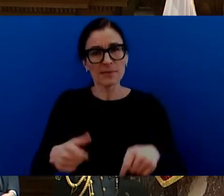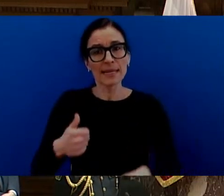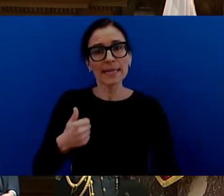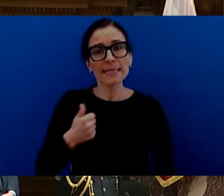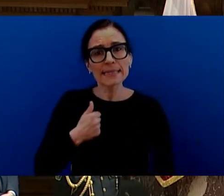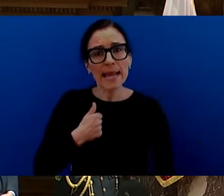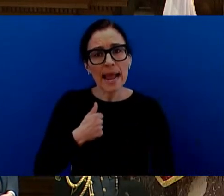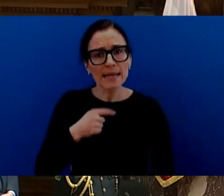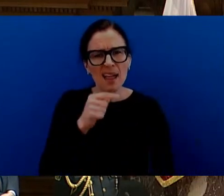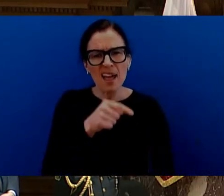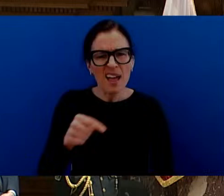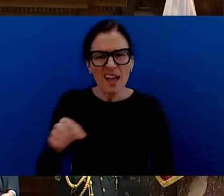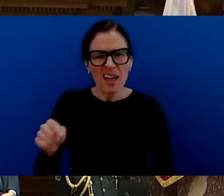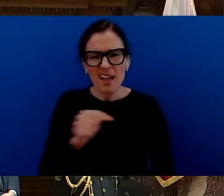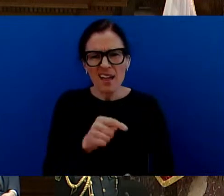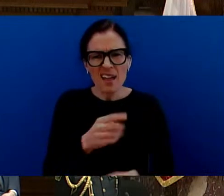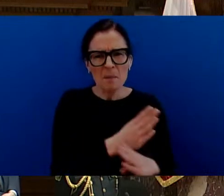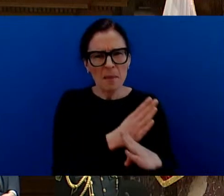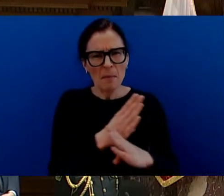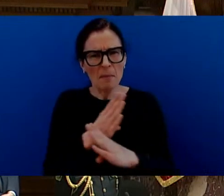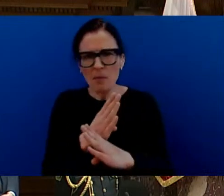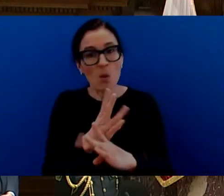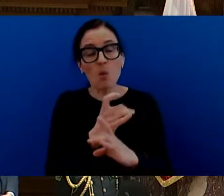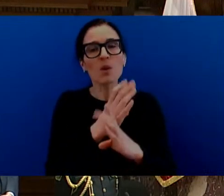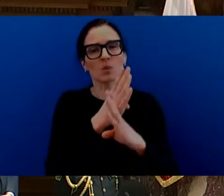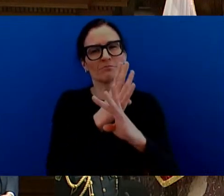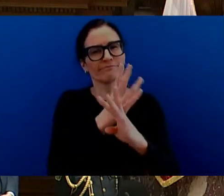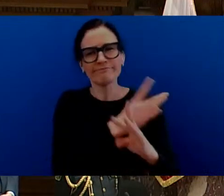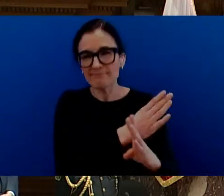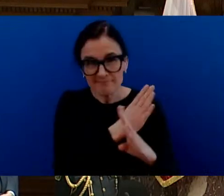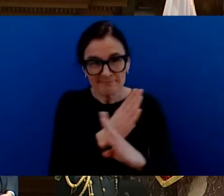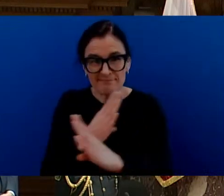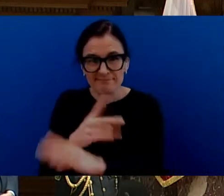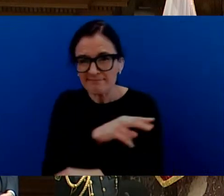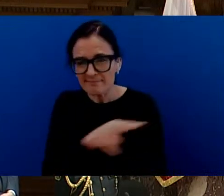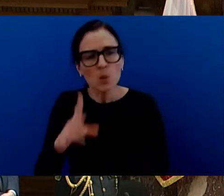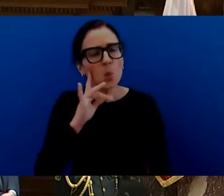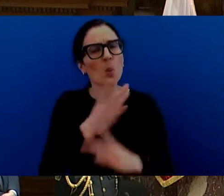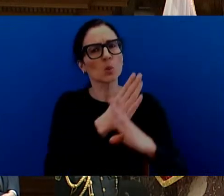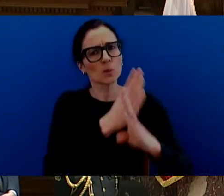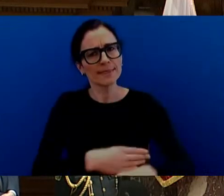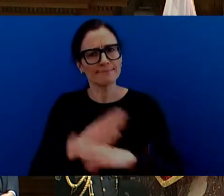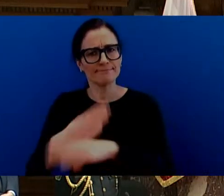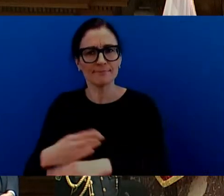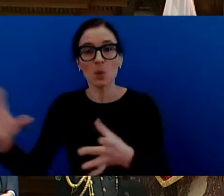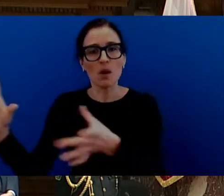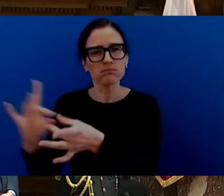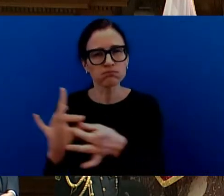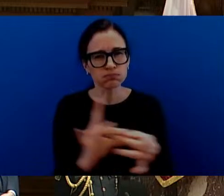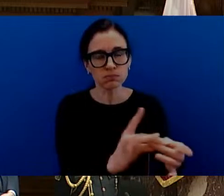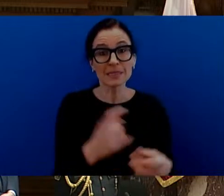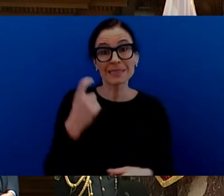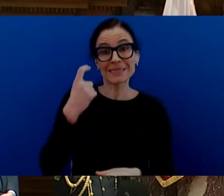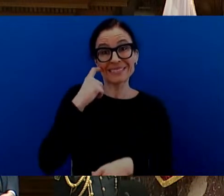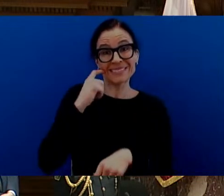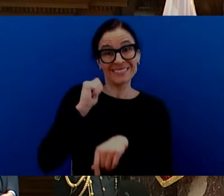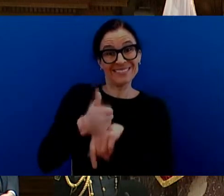for years, most recently by securing a deal with our wineries to sell directly to customers in